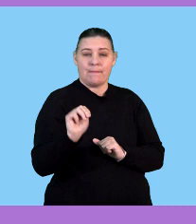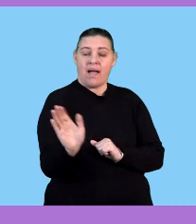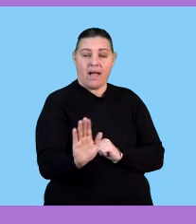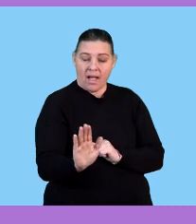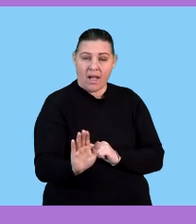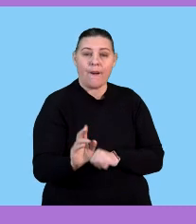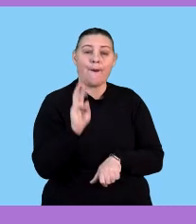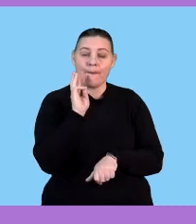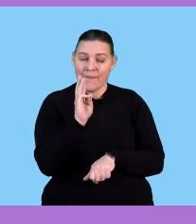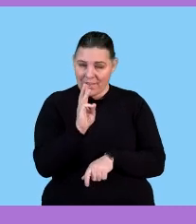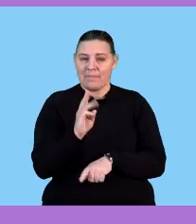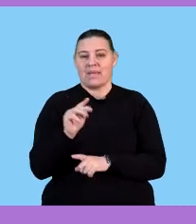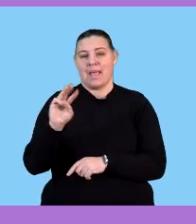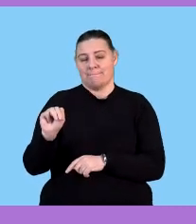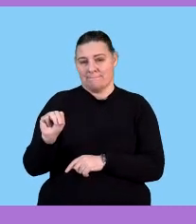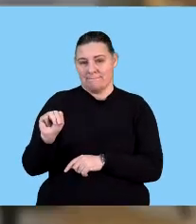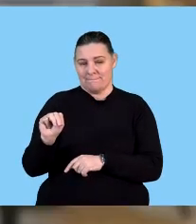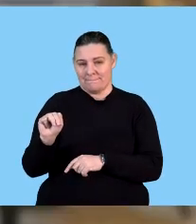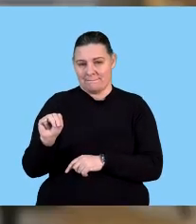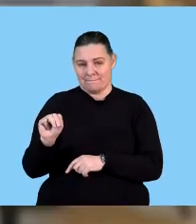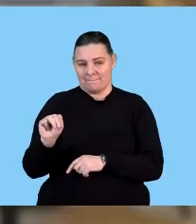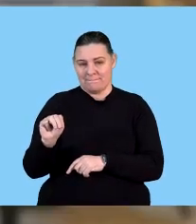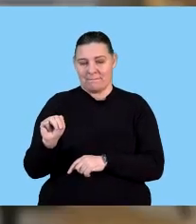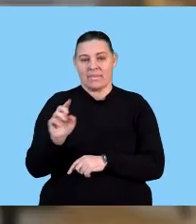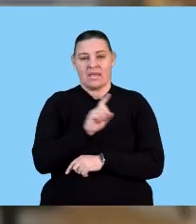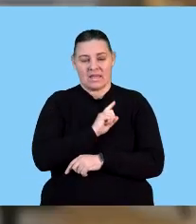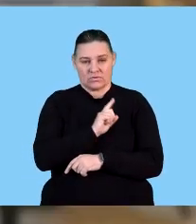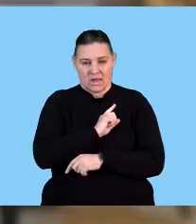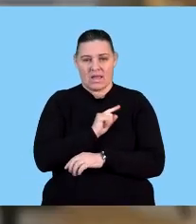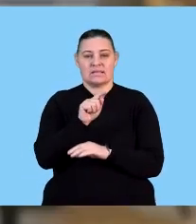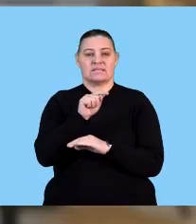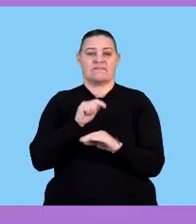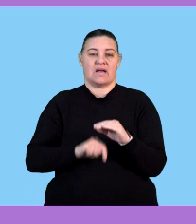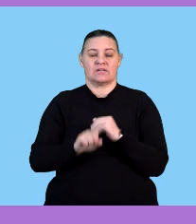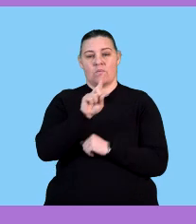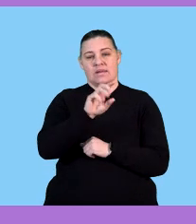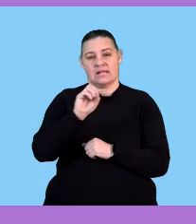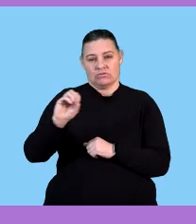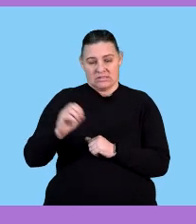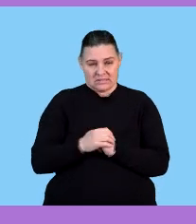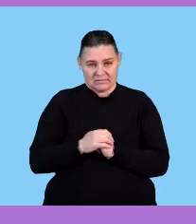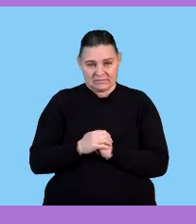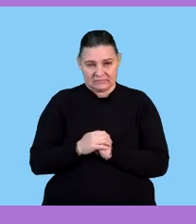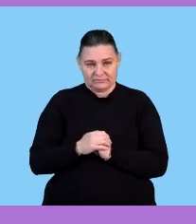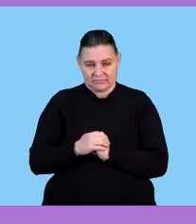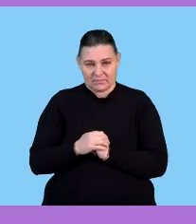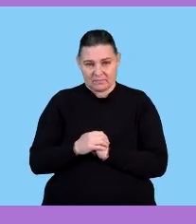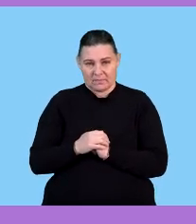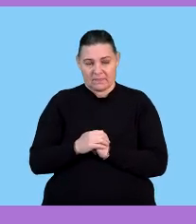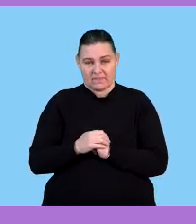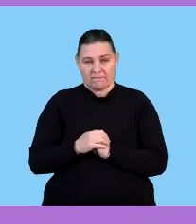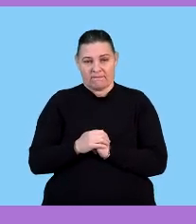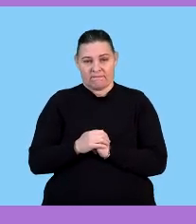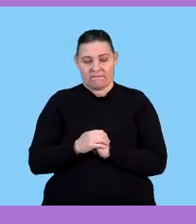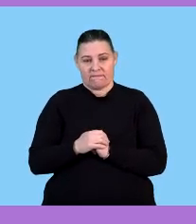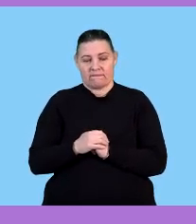be in kilometers. Its best unit of measurement, meters. That's why I chose to divide by 100. So dividing